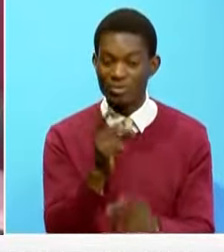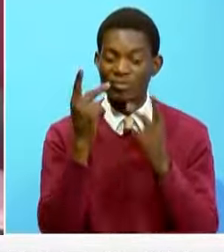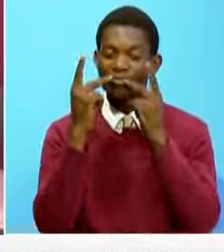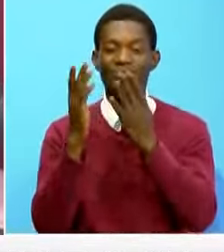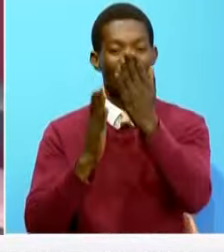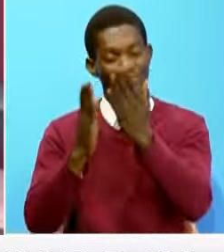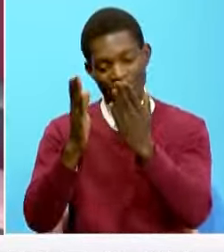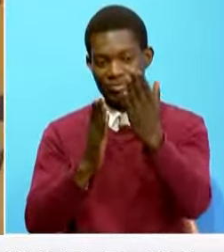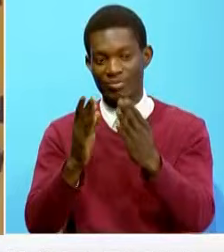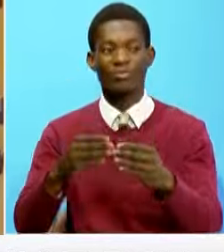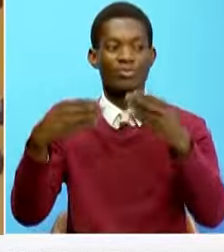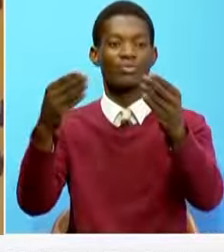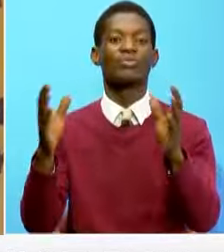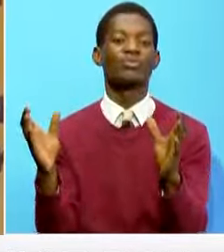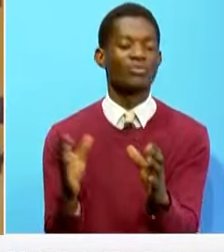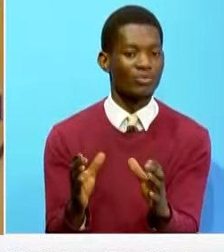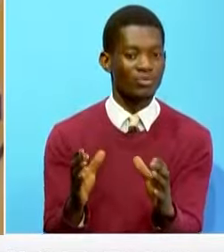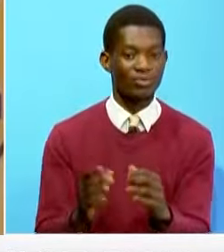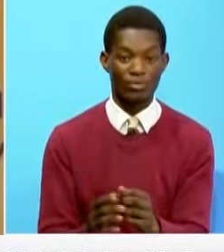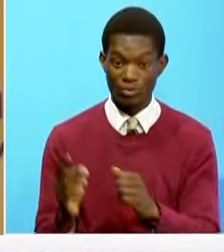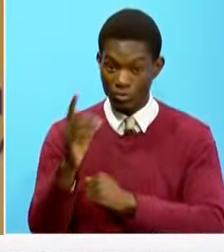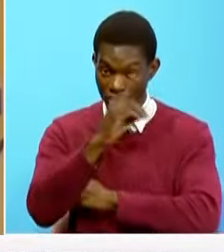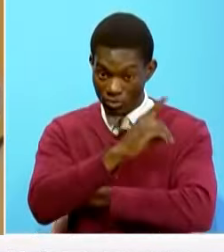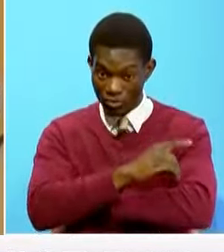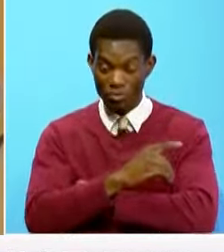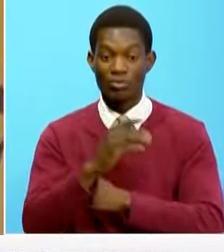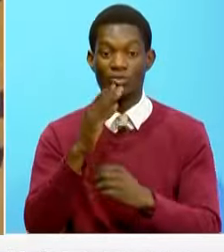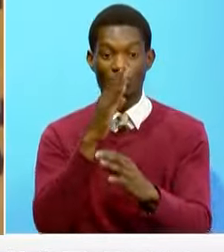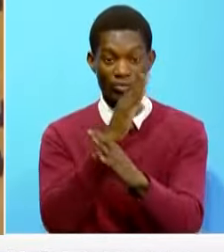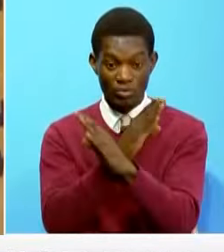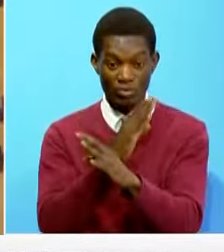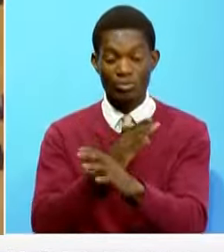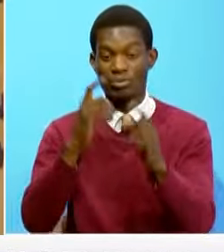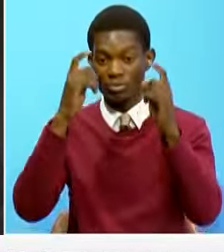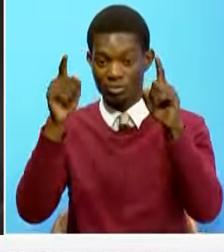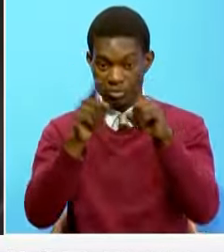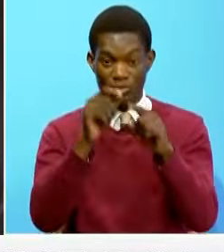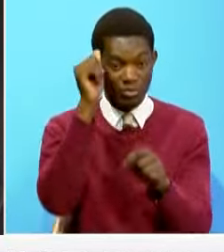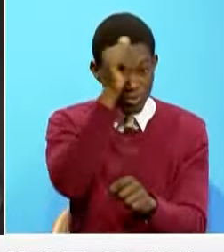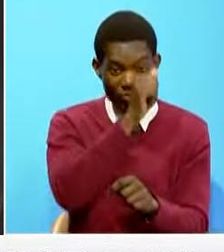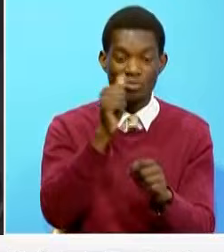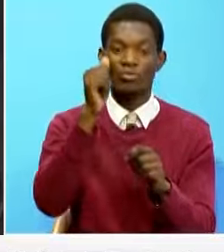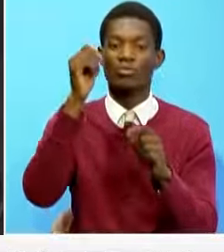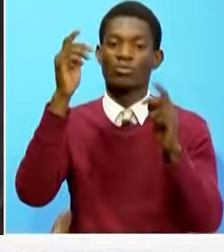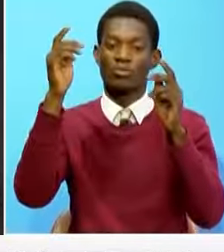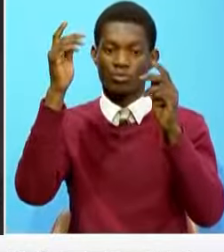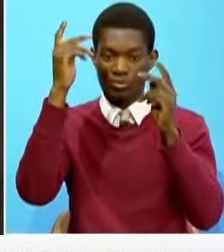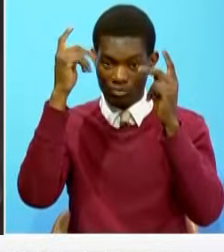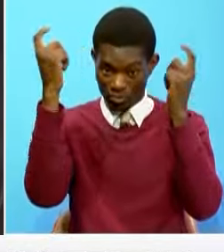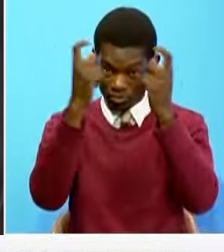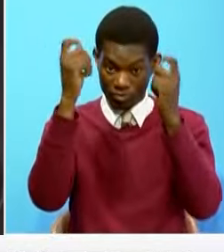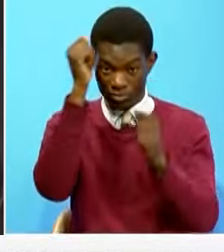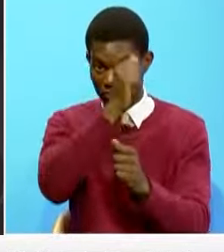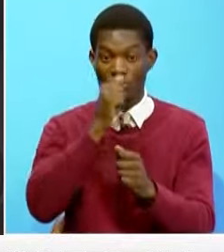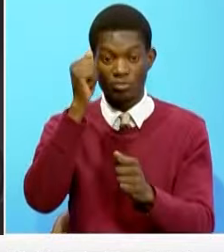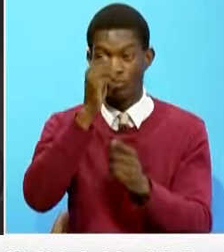to communities. Zambia today joined the rest of Africa in commemorating the Africa Public Service Day, which was held at the East